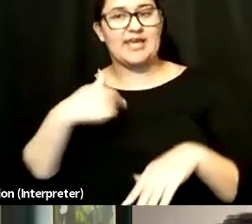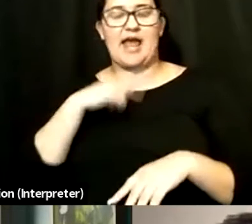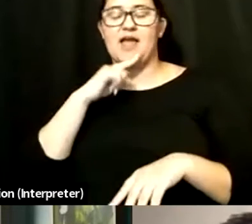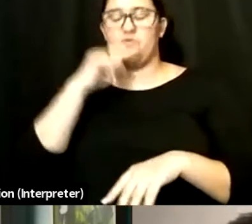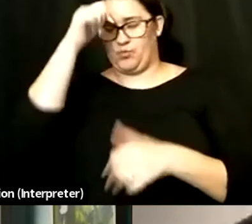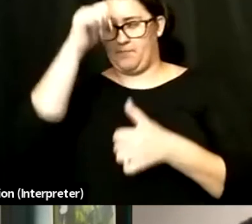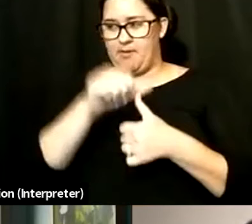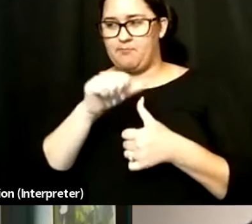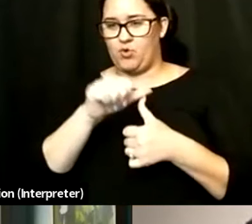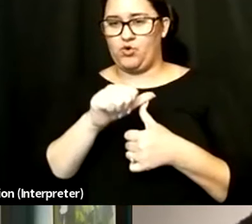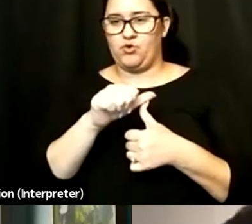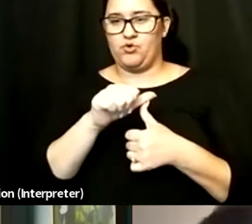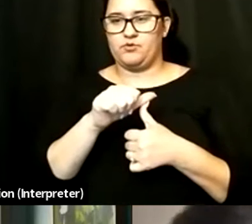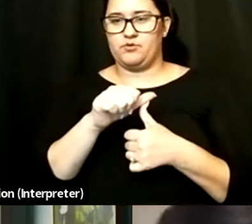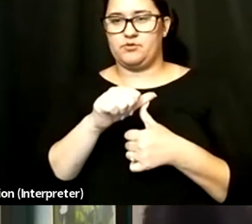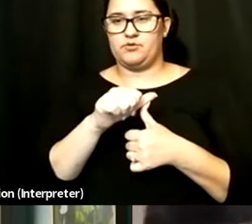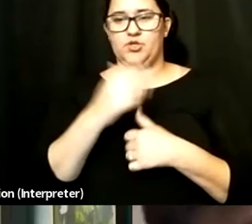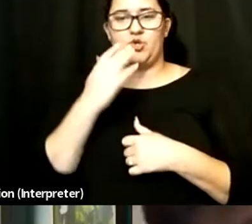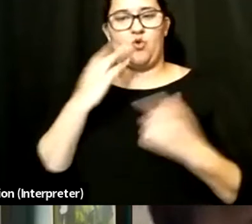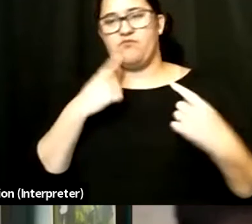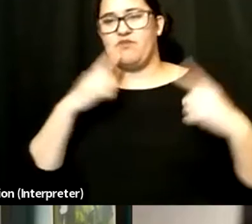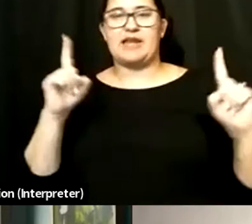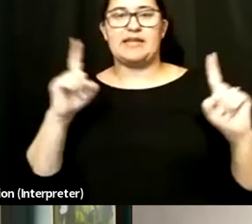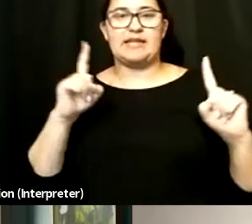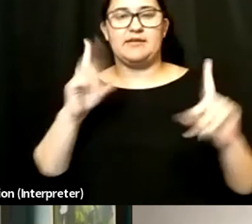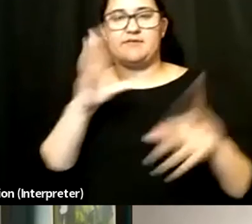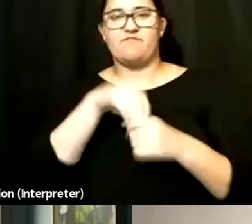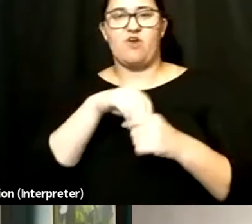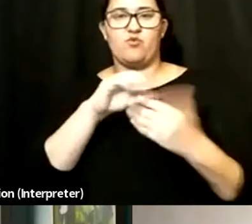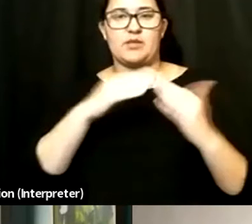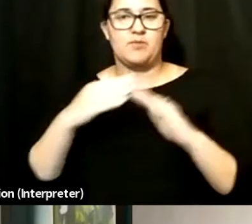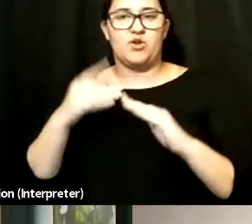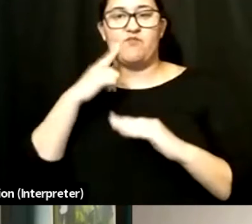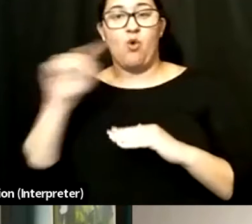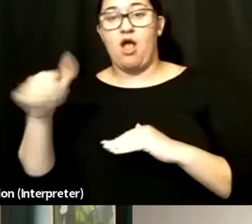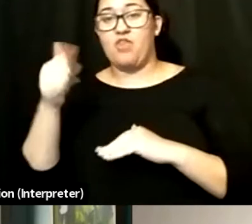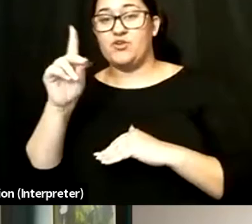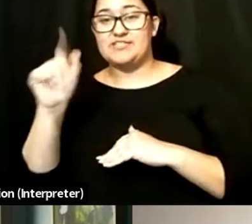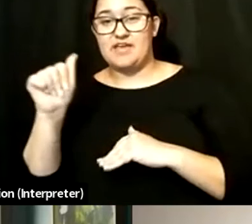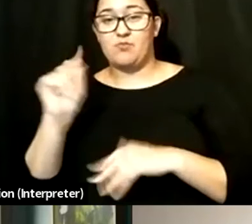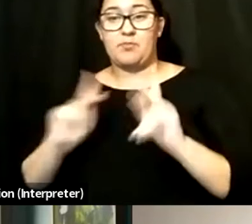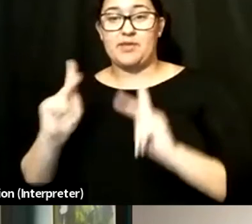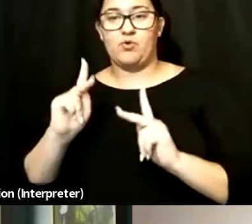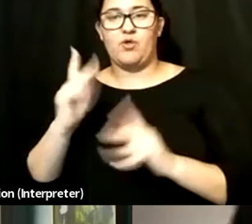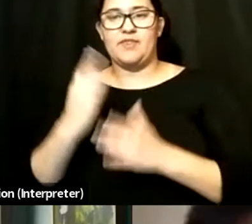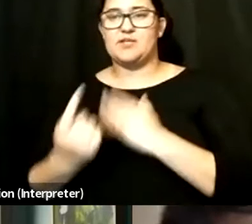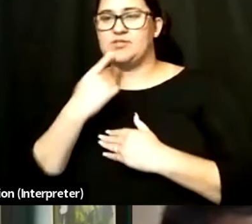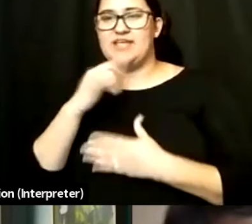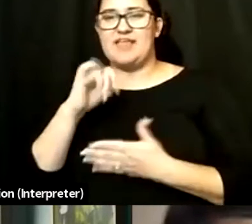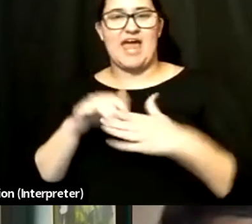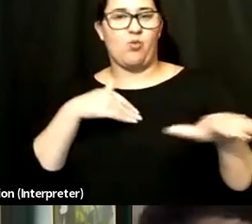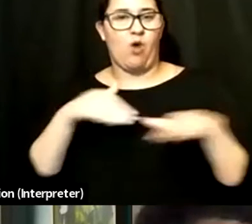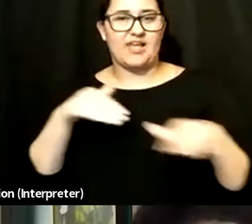remember, finally being in community with other disabled folks and somebody saying walking was